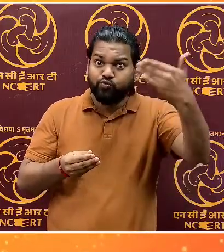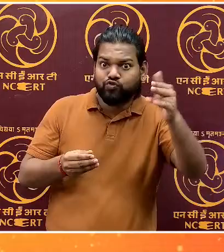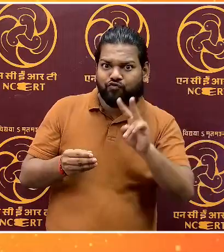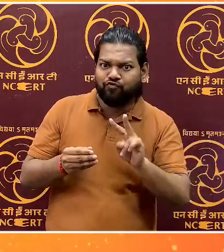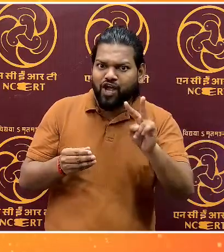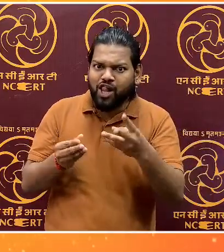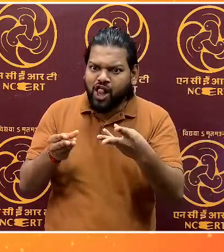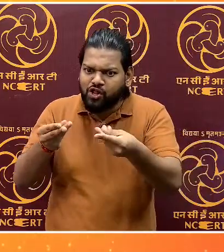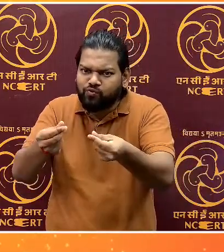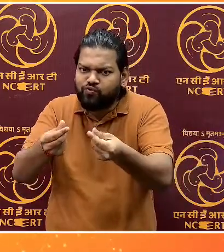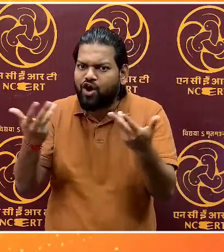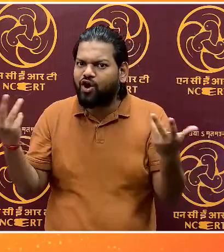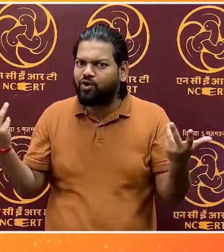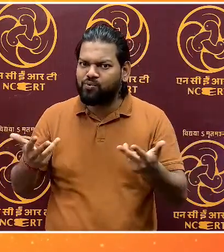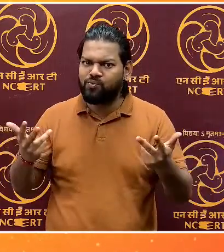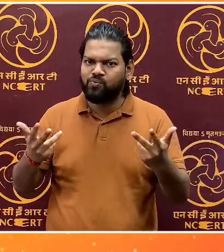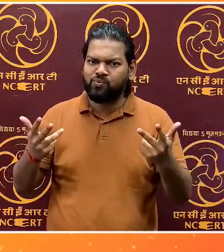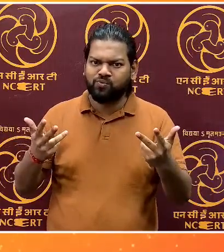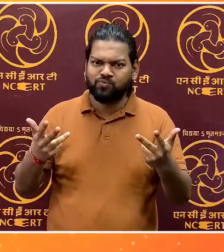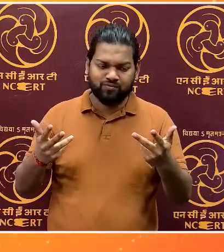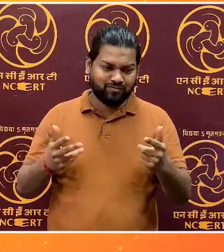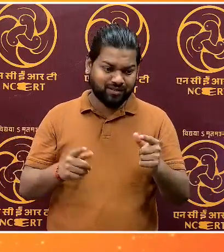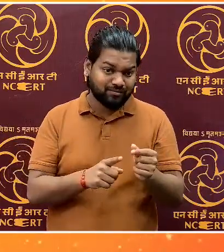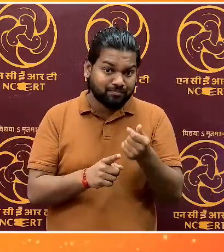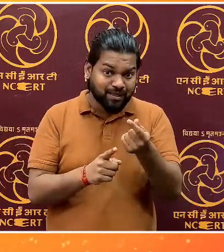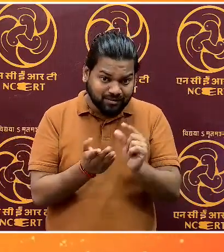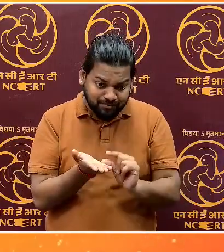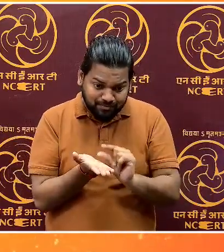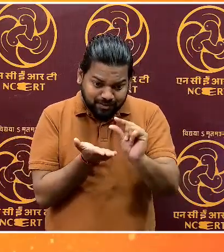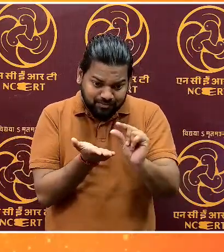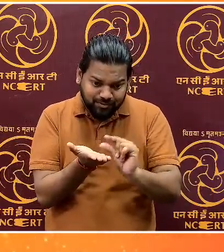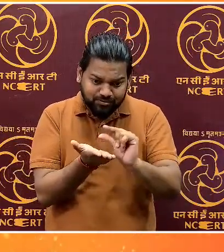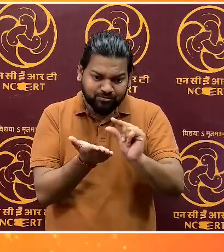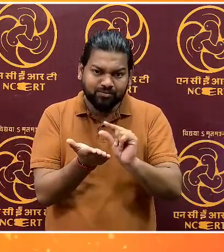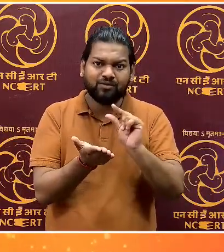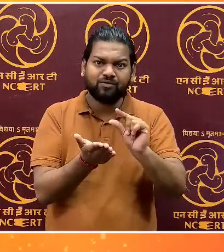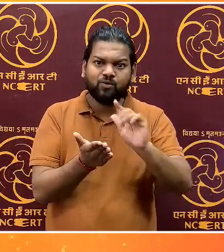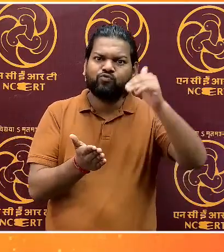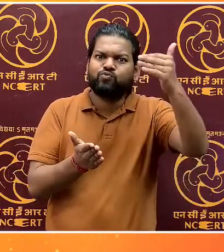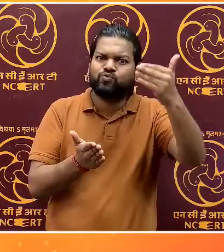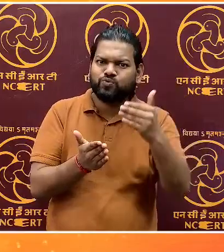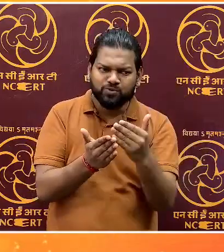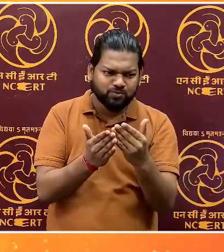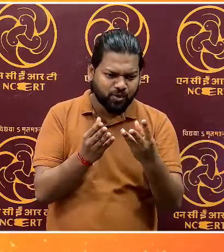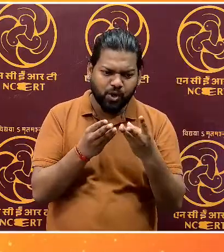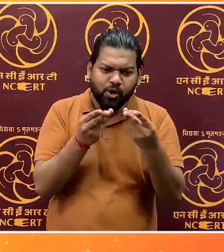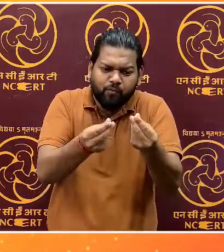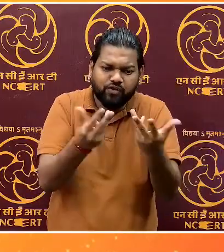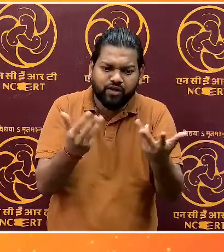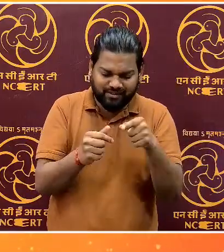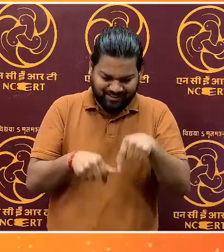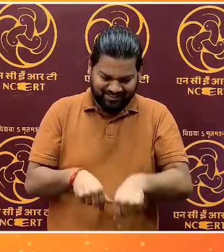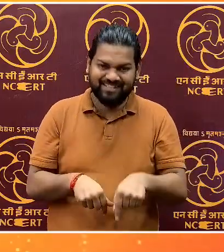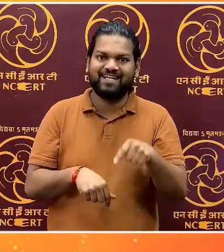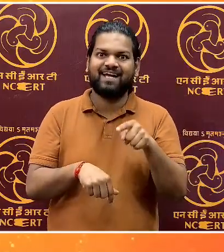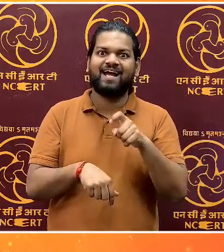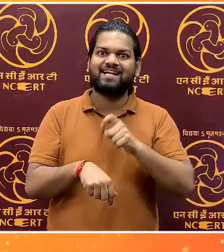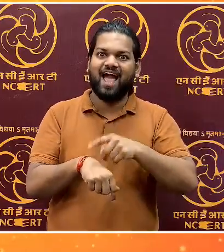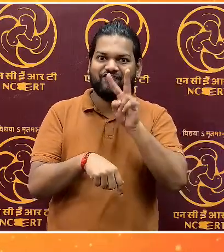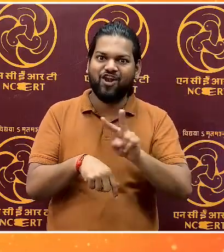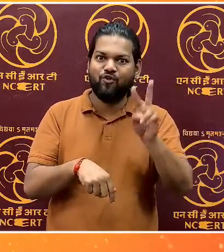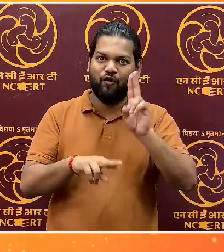which you can compute the future value of the investment, and similar like things. So here is the concept of time value of